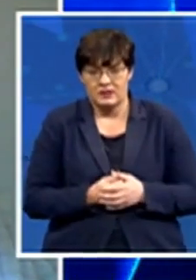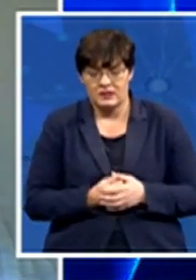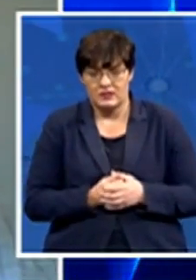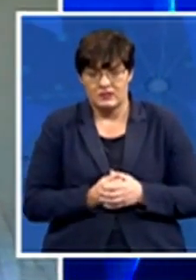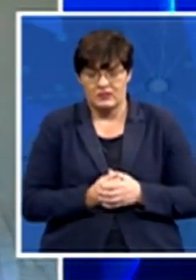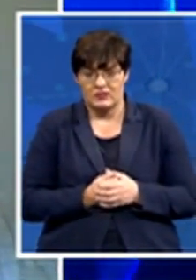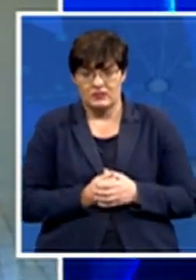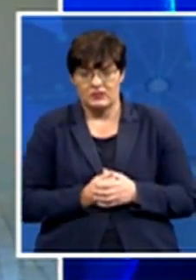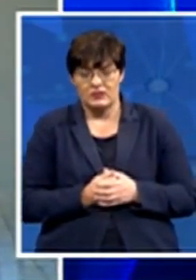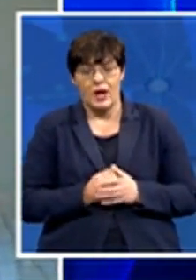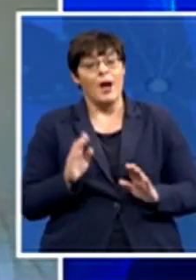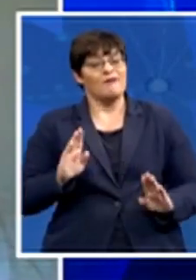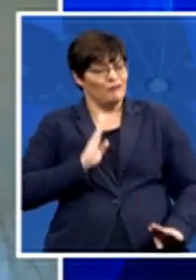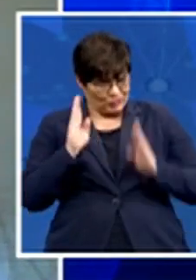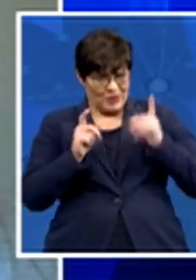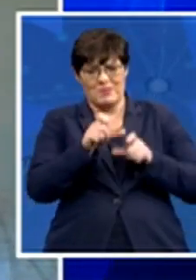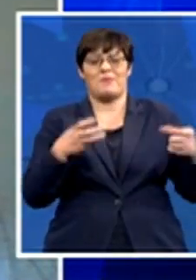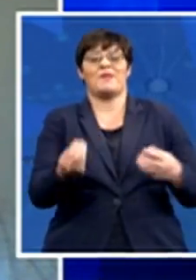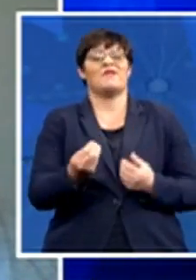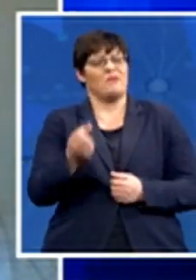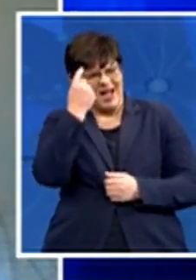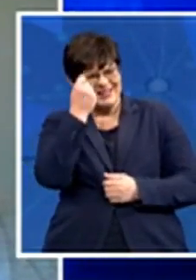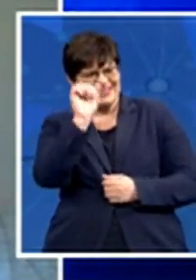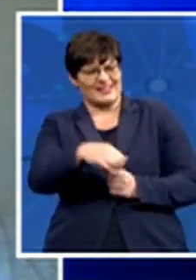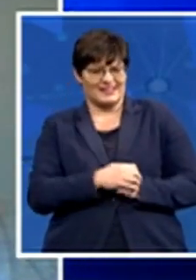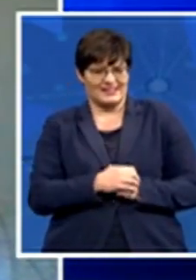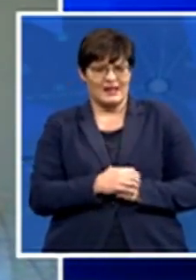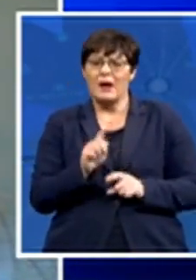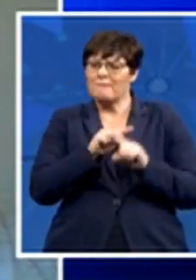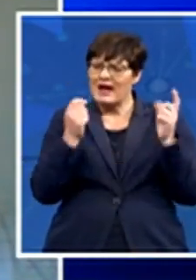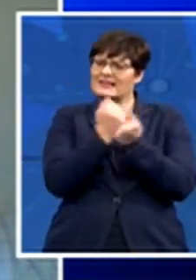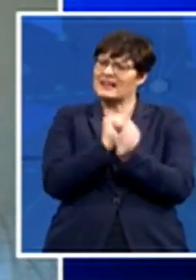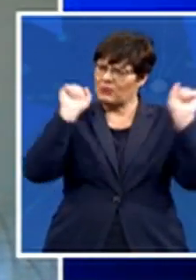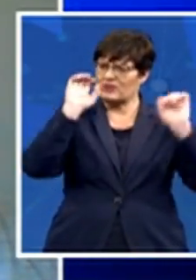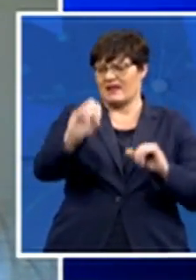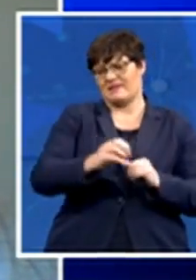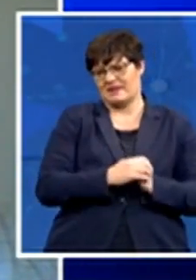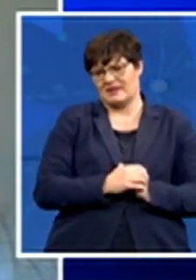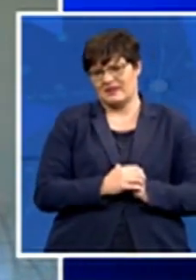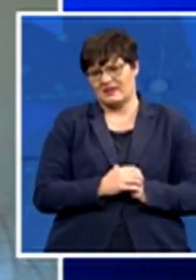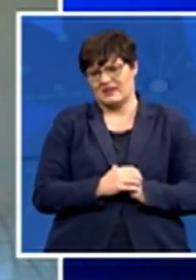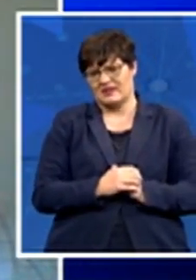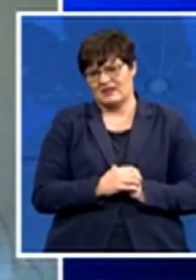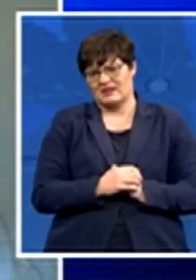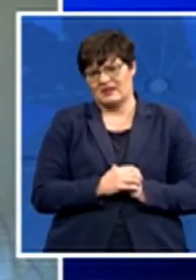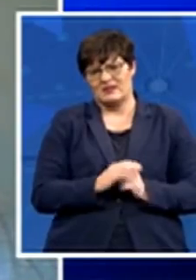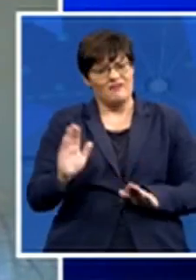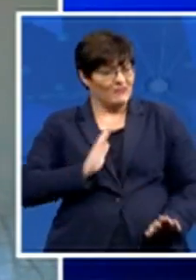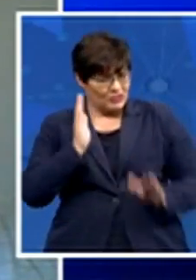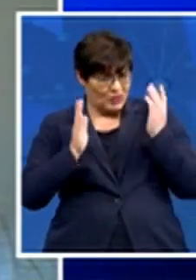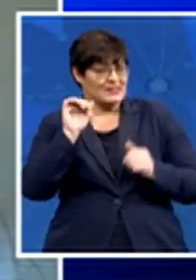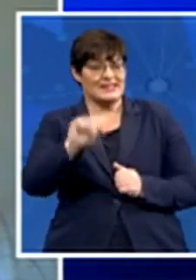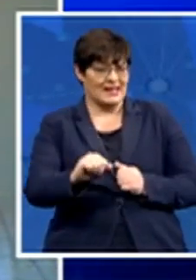understandable. But we are a democrat, and we signed up to be a democrat. It's frustrating at times because people have a right to say